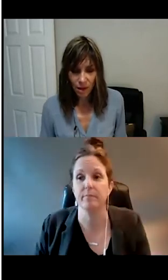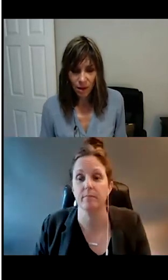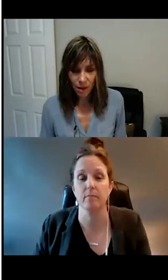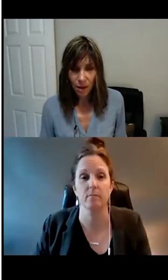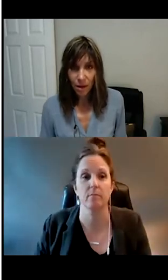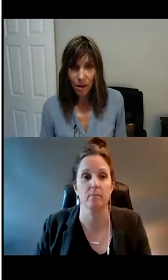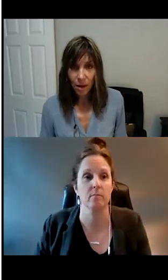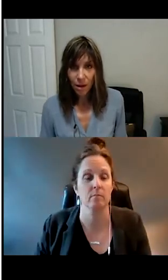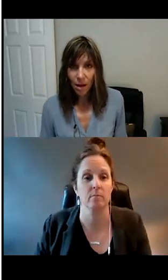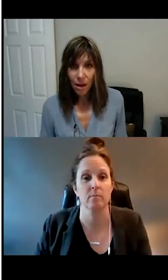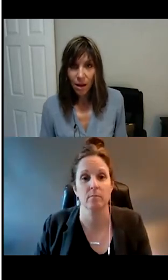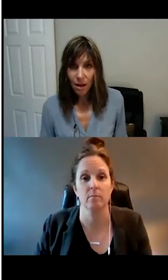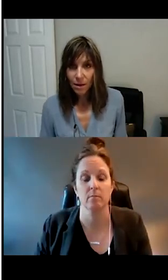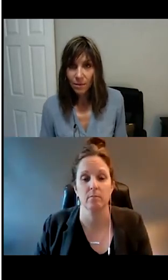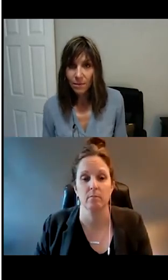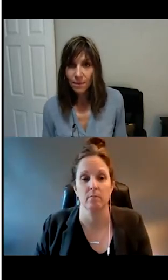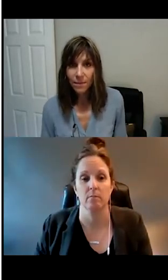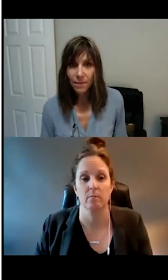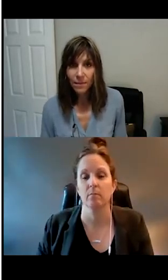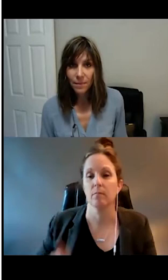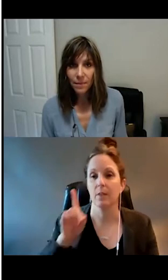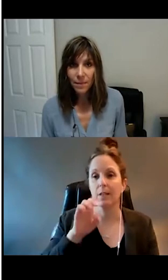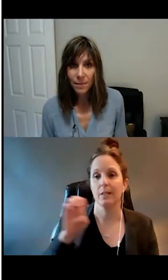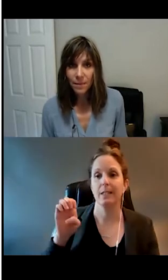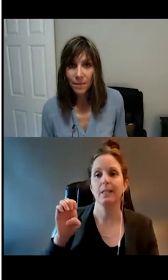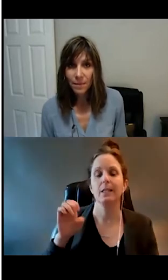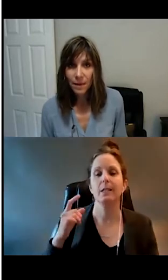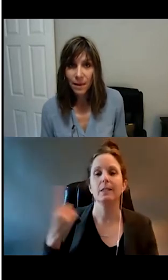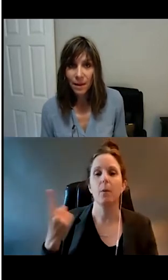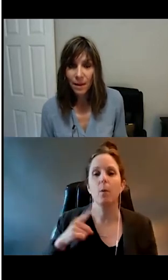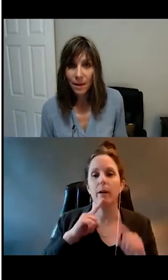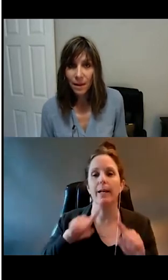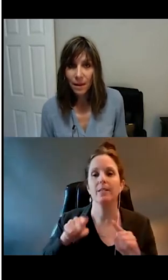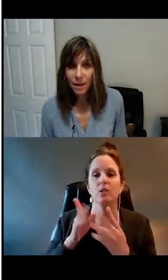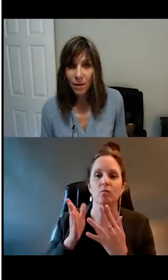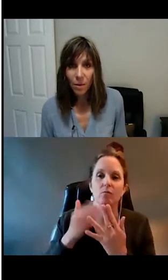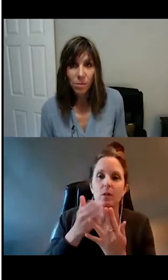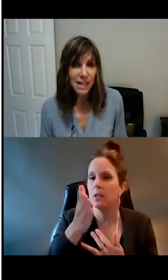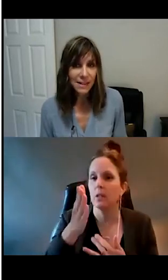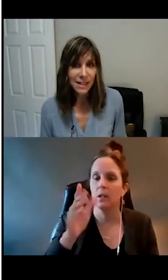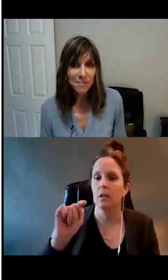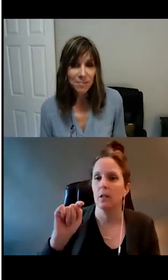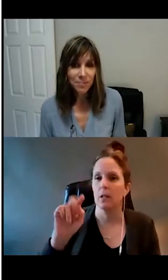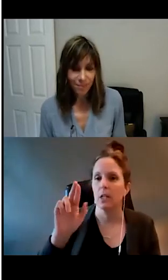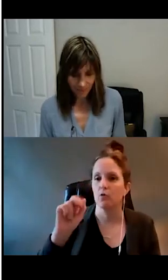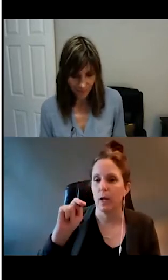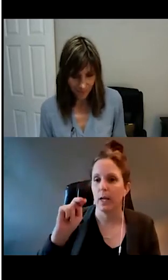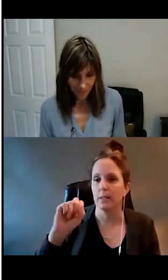Transparency. What was that,